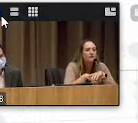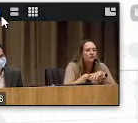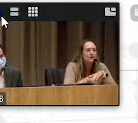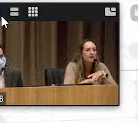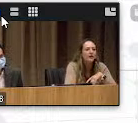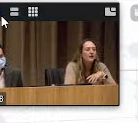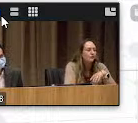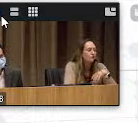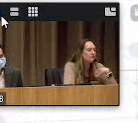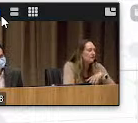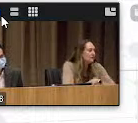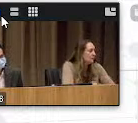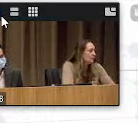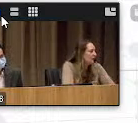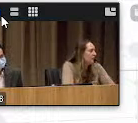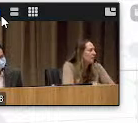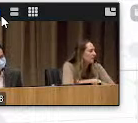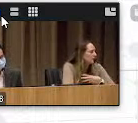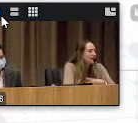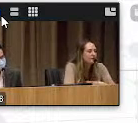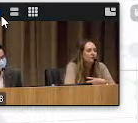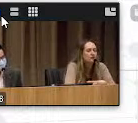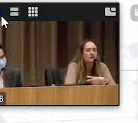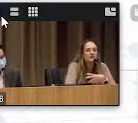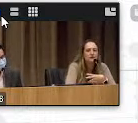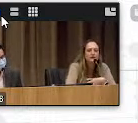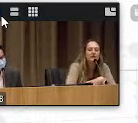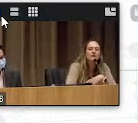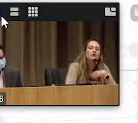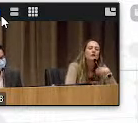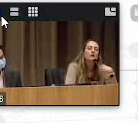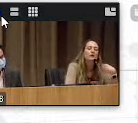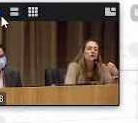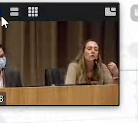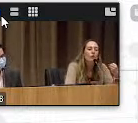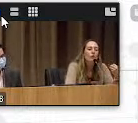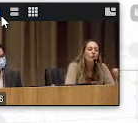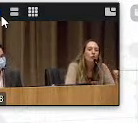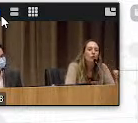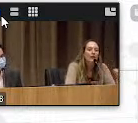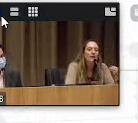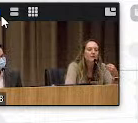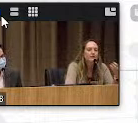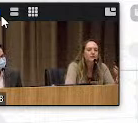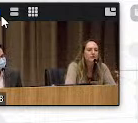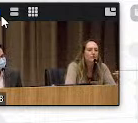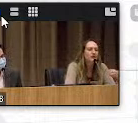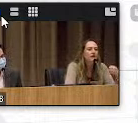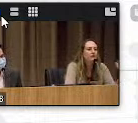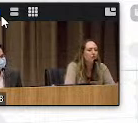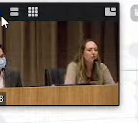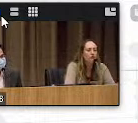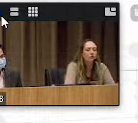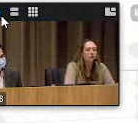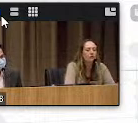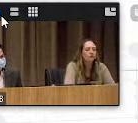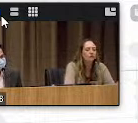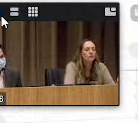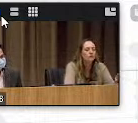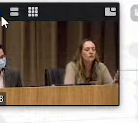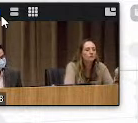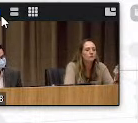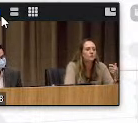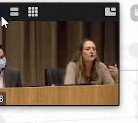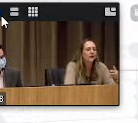overload, so the feeling was that the patients were dying in spite of everything of what we were doing.